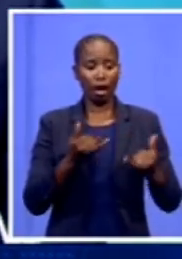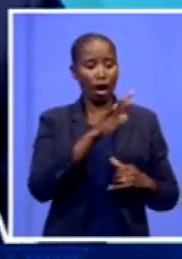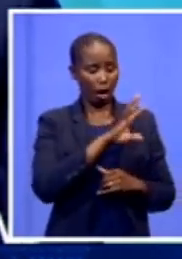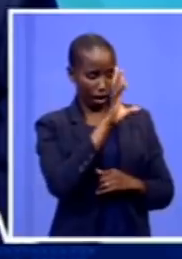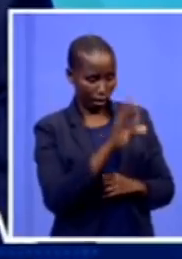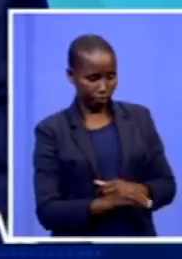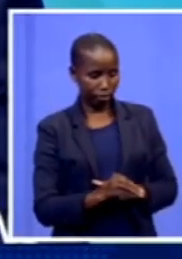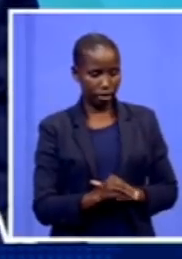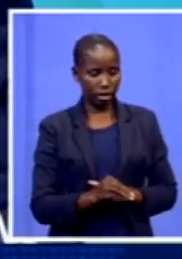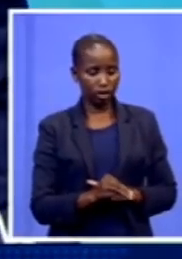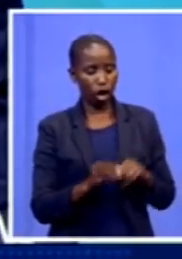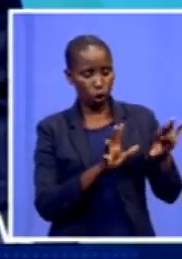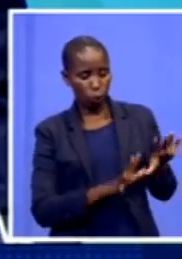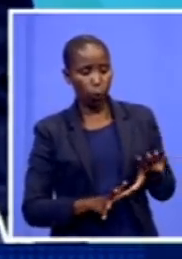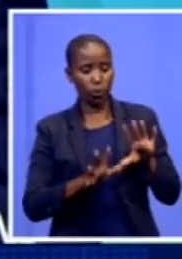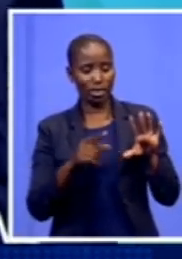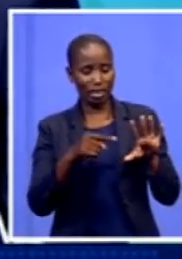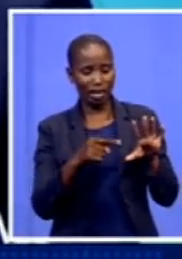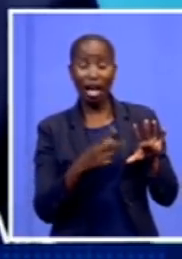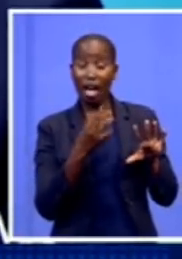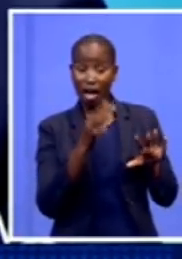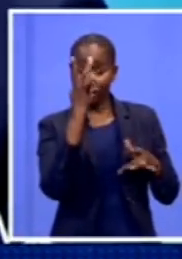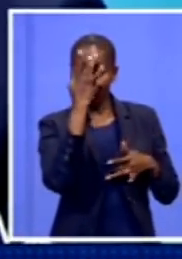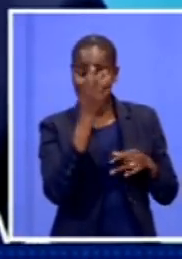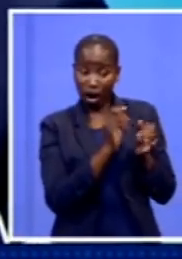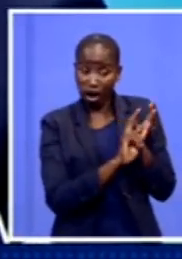other diseases that will require vaccination.